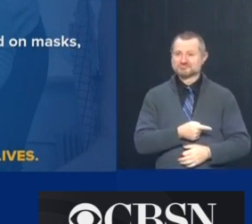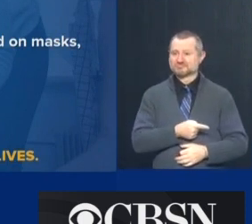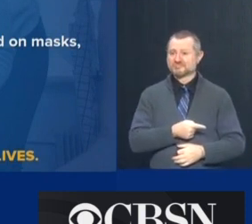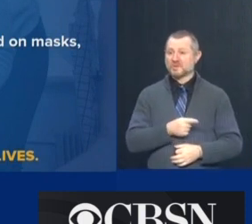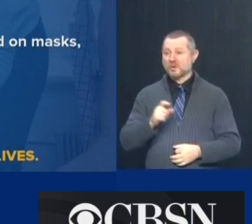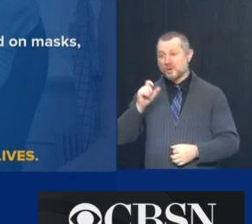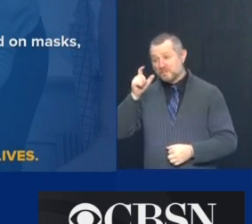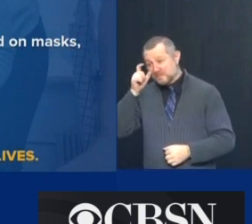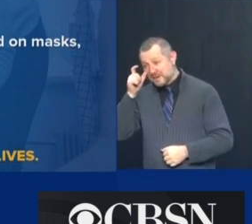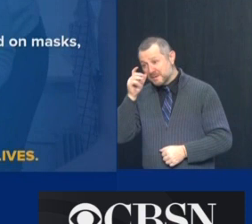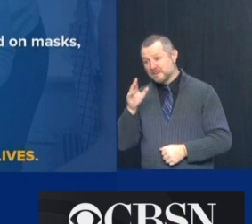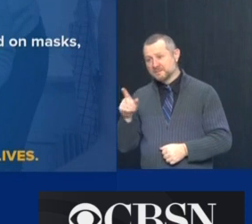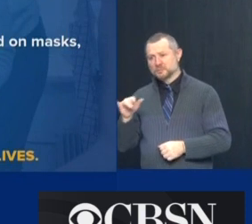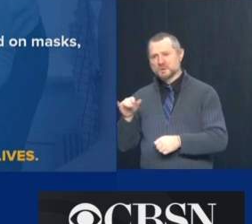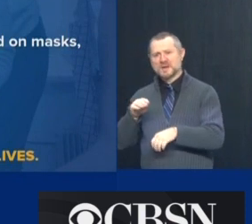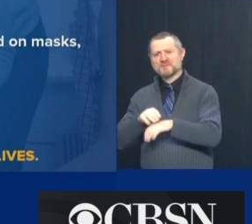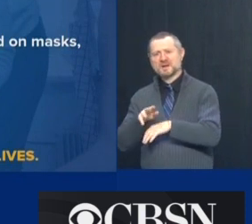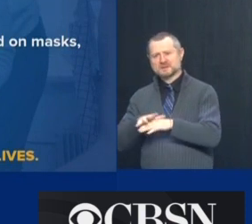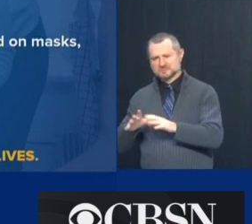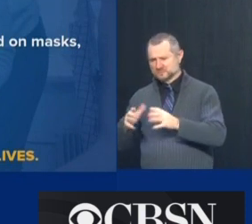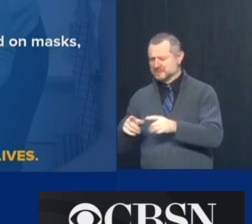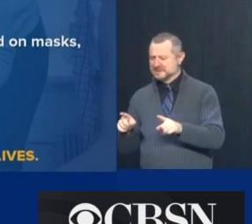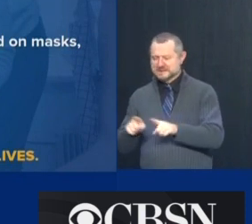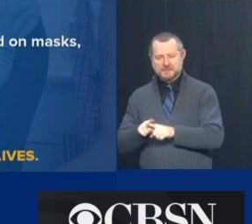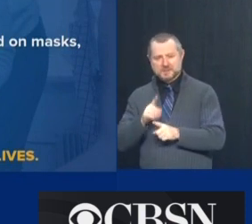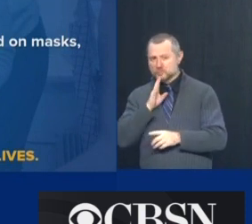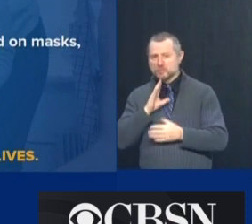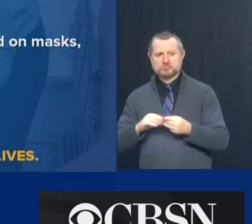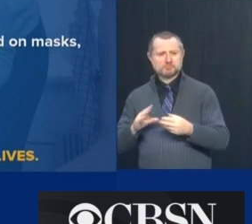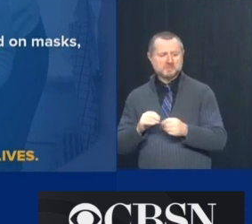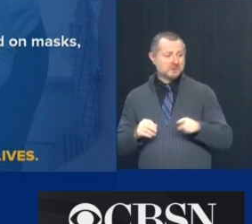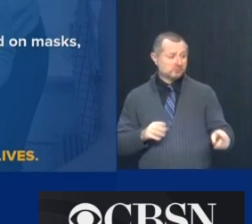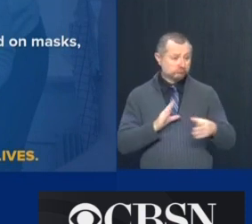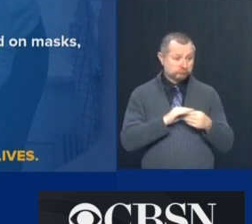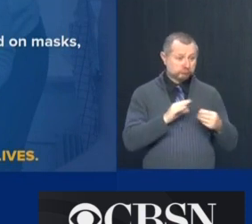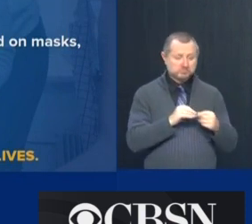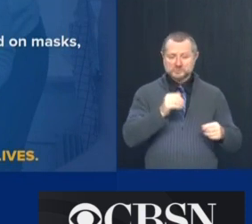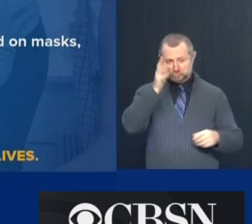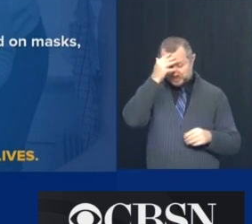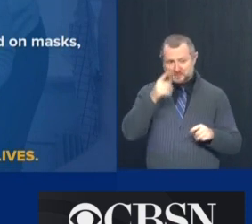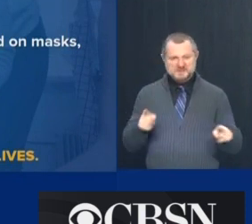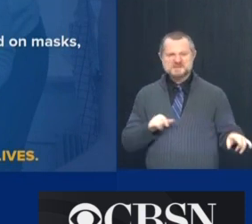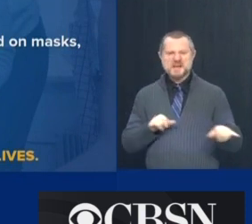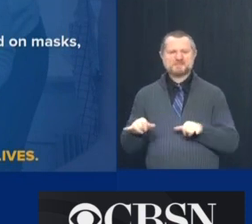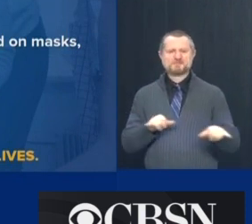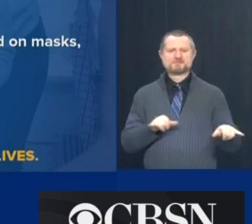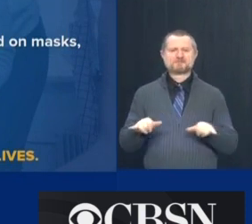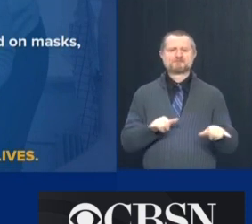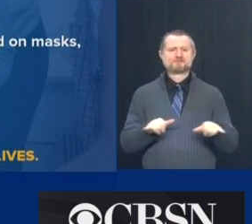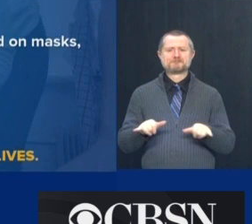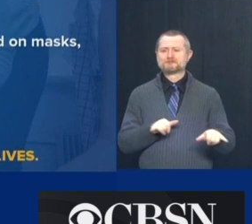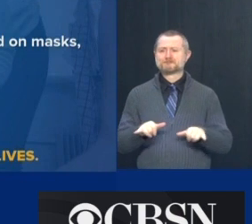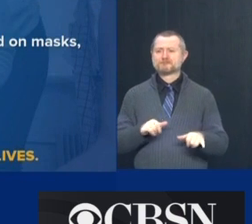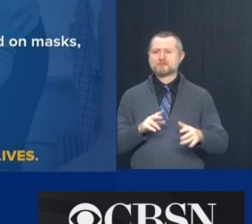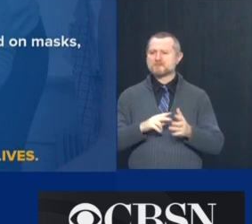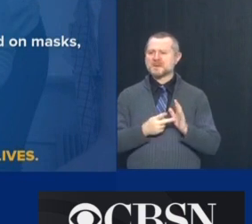Biden's administration, health advisors, said the same thing. So whose politics are you